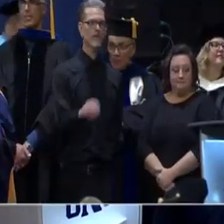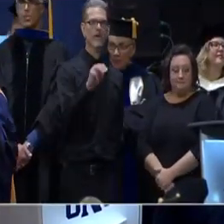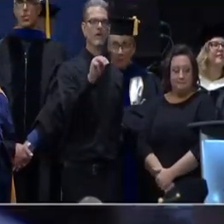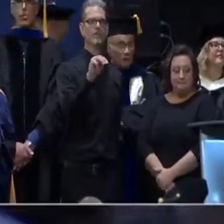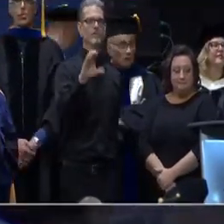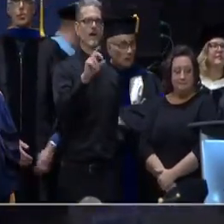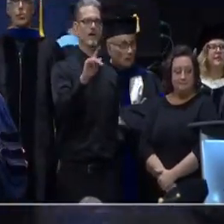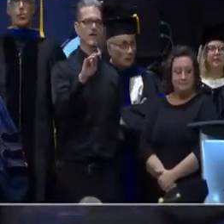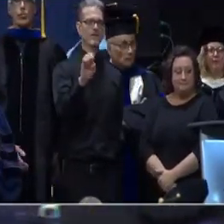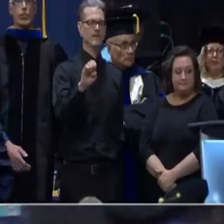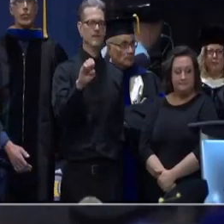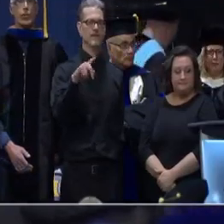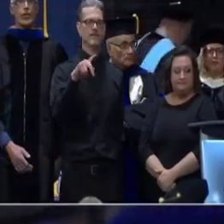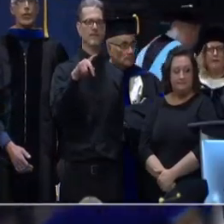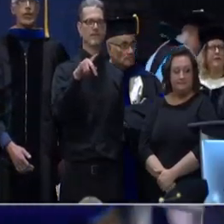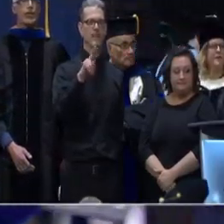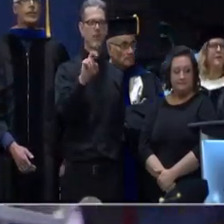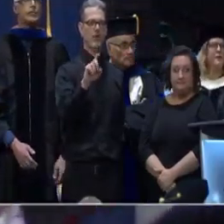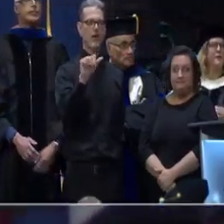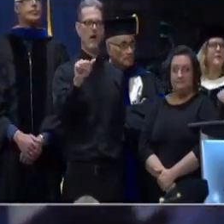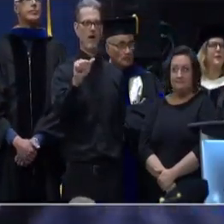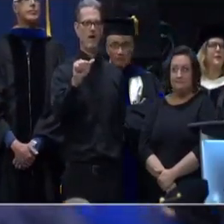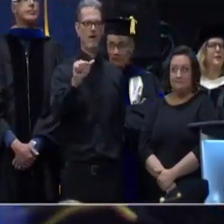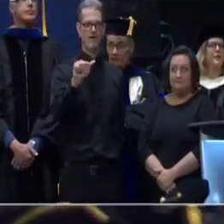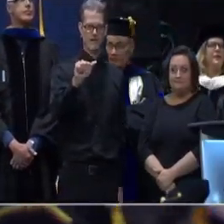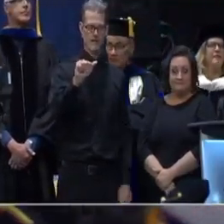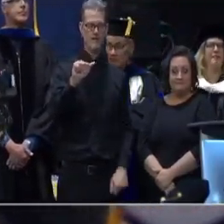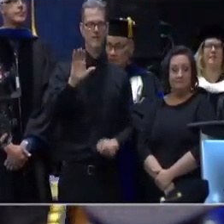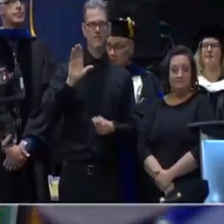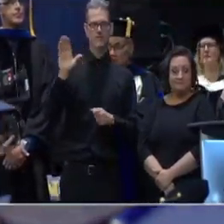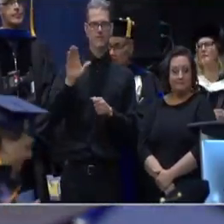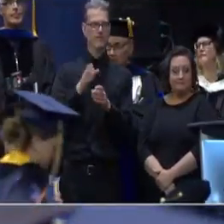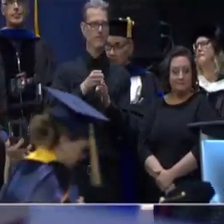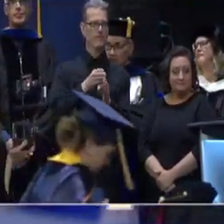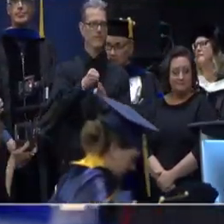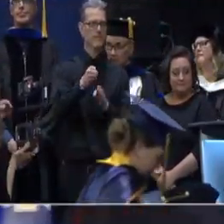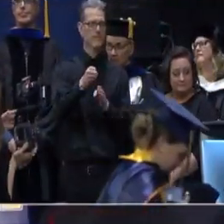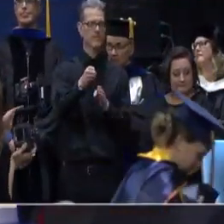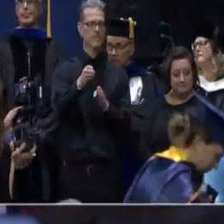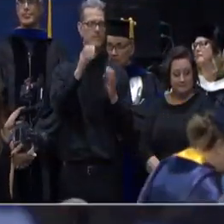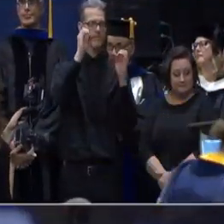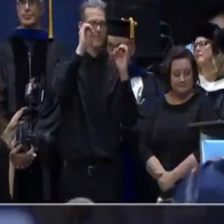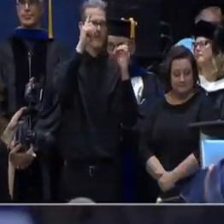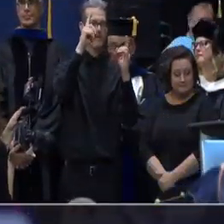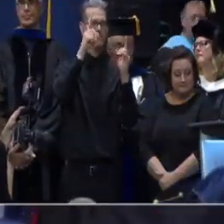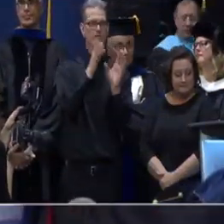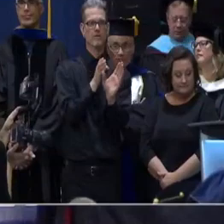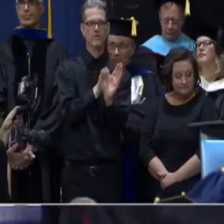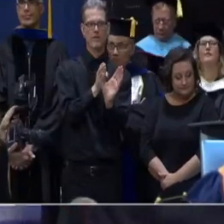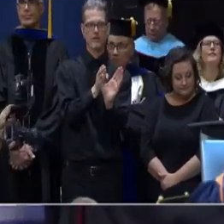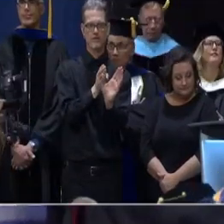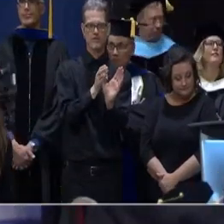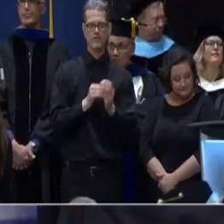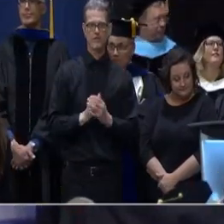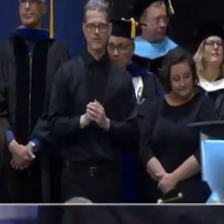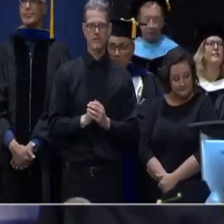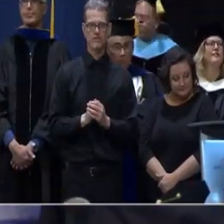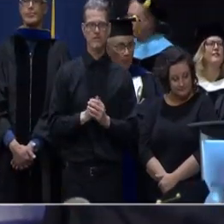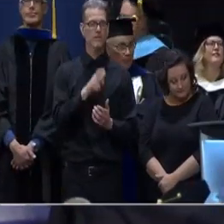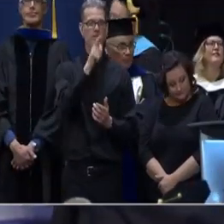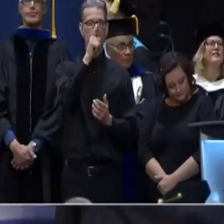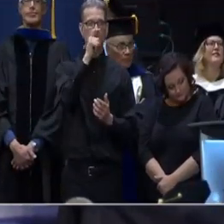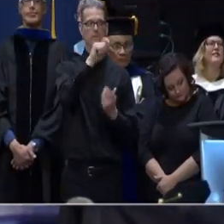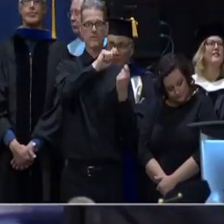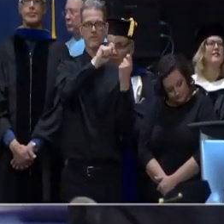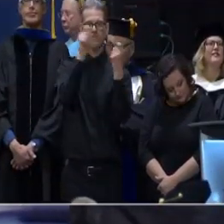Mackenzie Peak Poya. Mackenzie Peak Poya's major is educational psychology. Dr. Peak